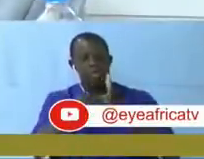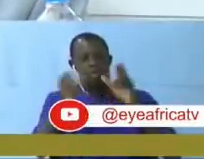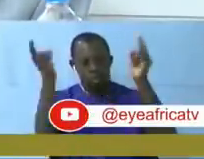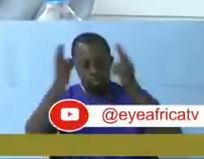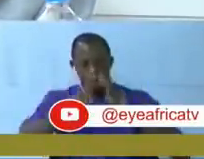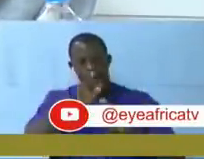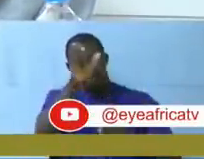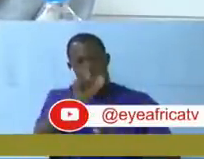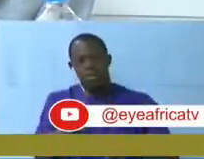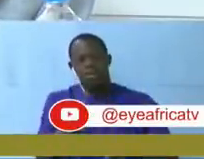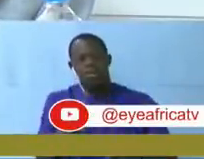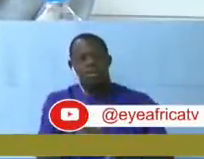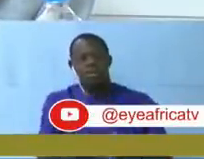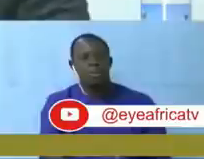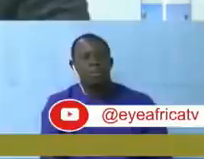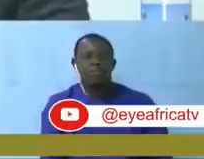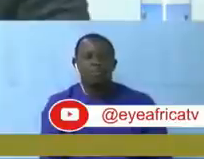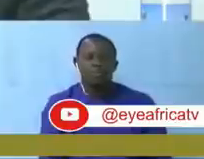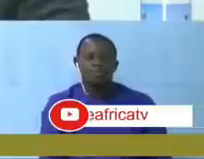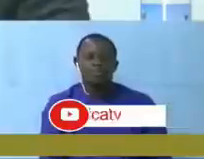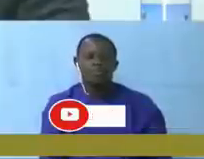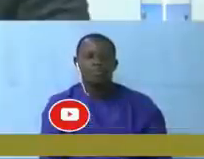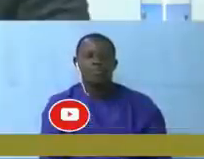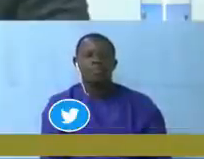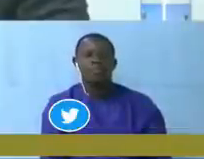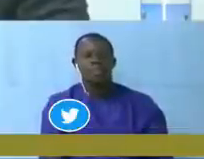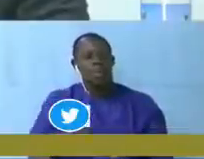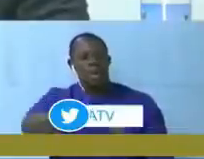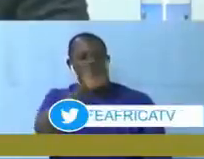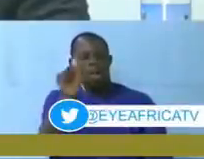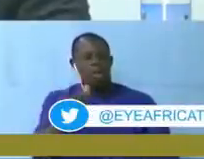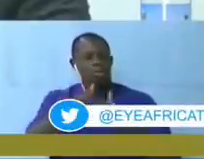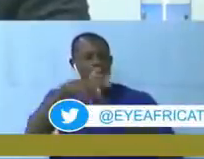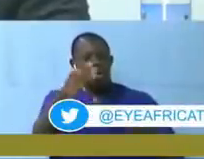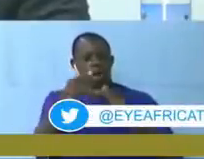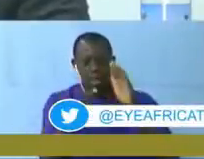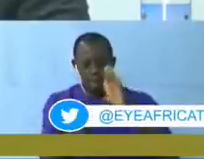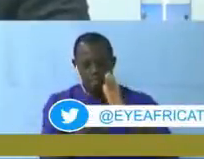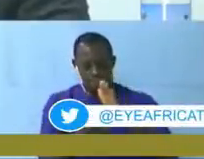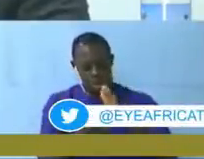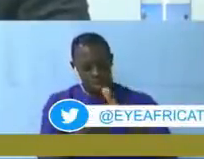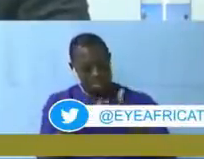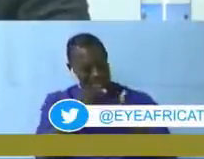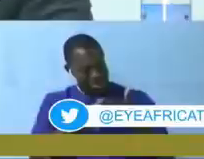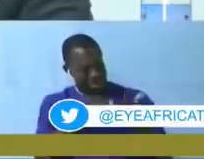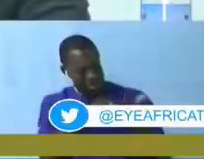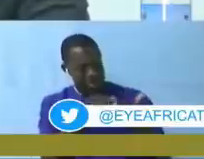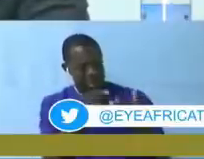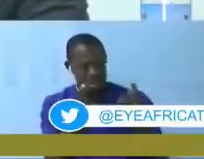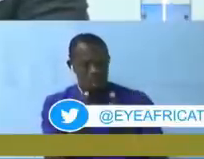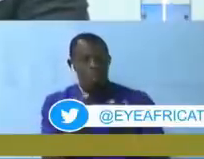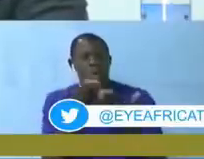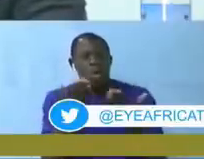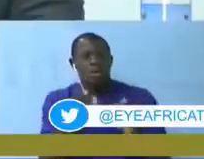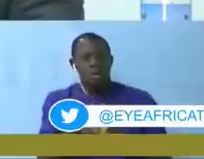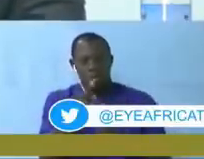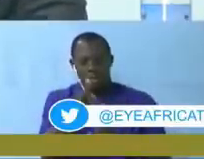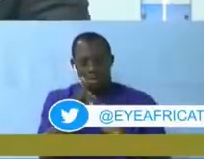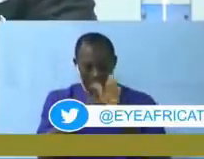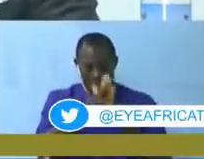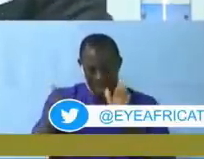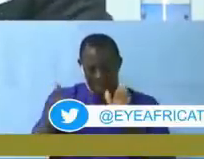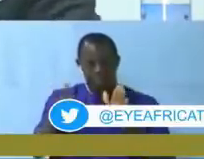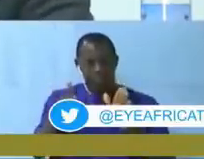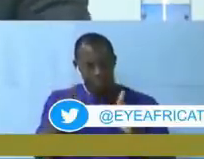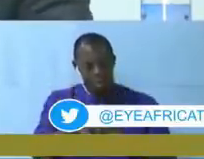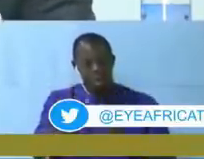and lead council. And so important in this is this kind of